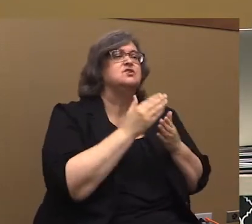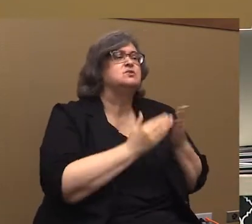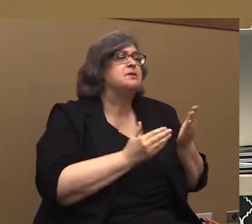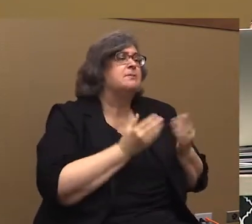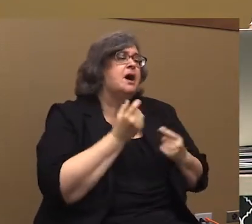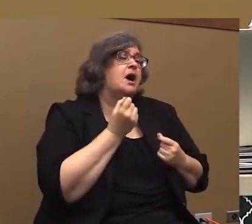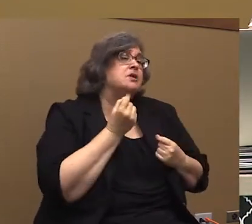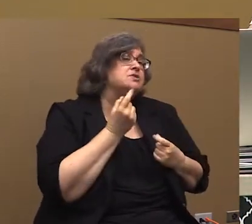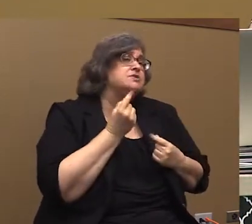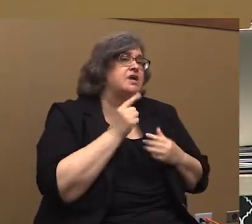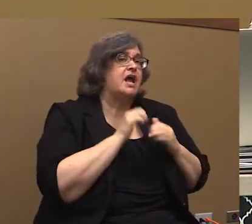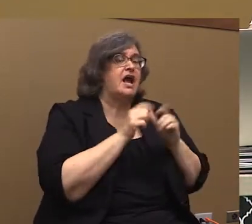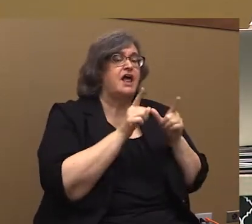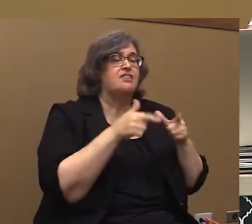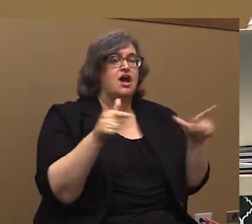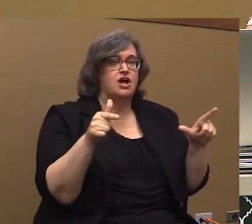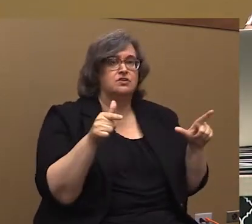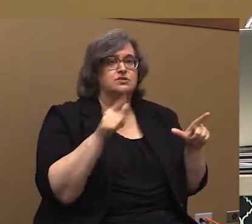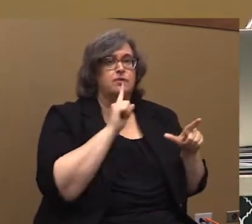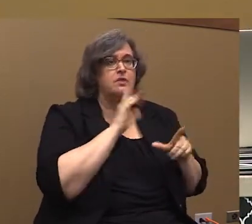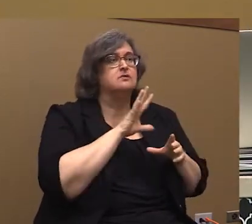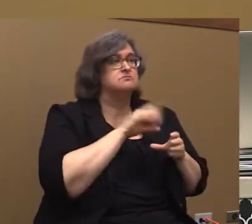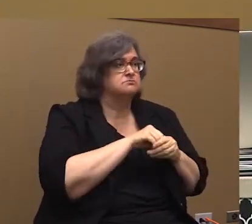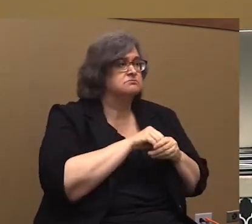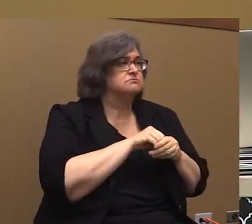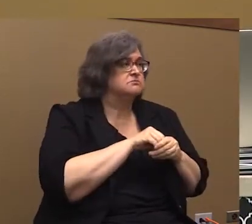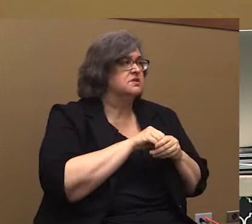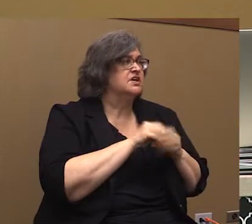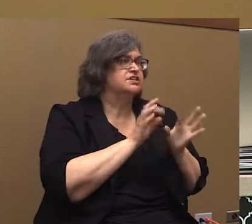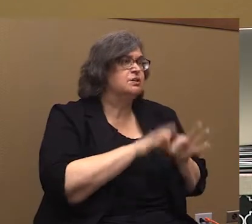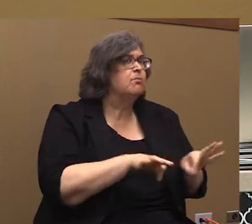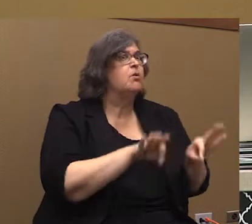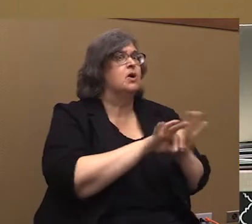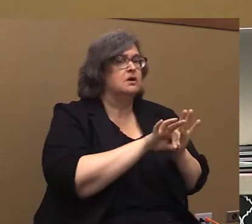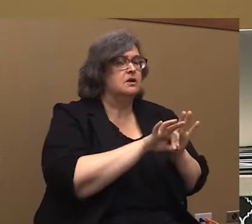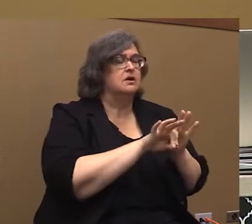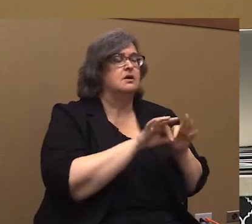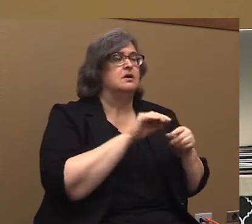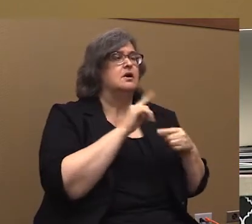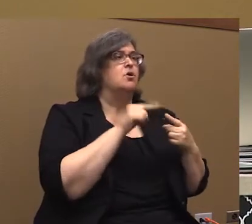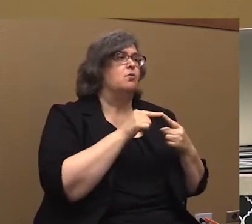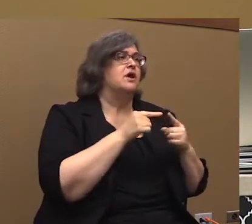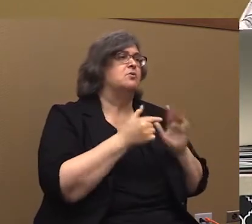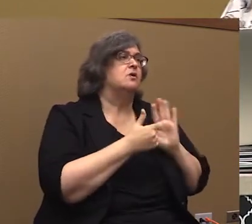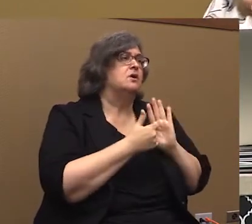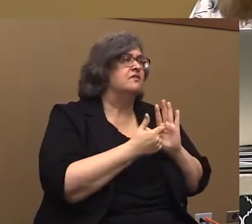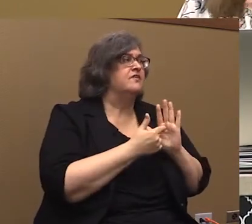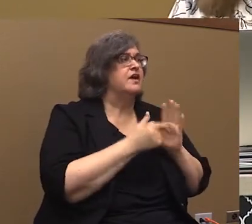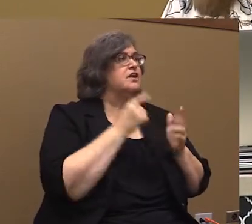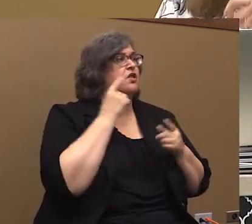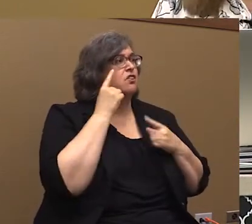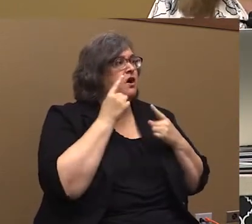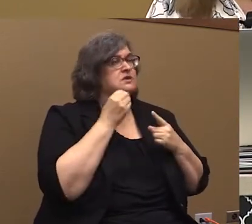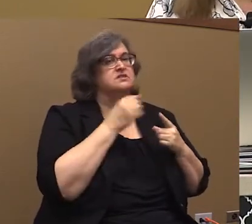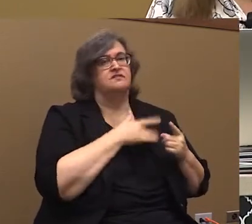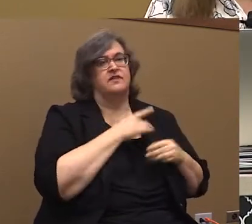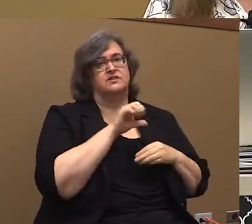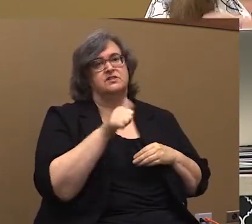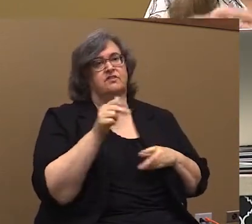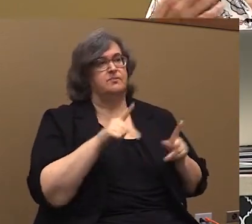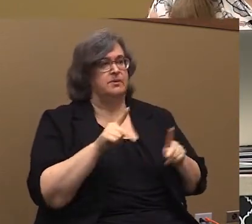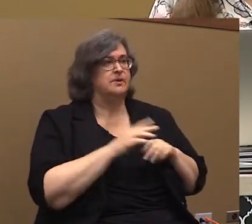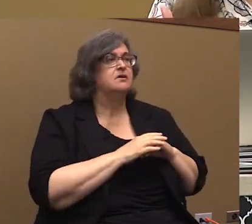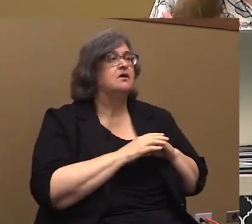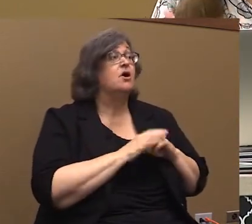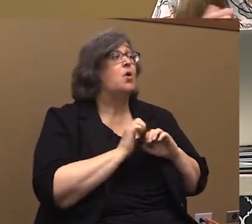identify who's boring or bored in the situation just gives you a little insight into how language plays in